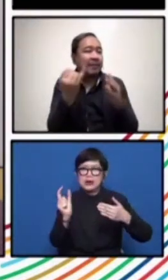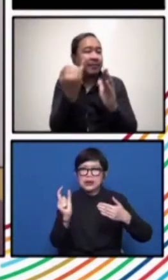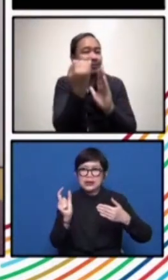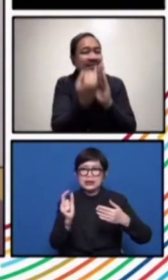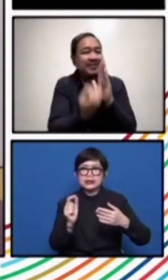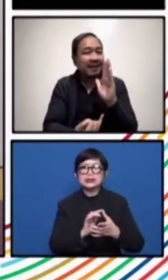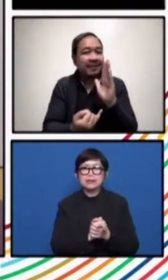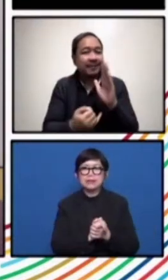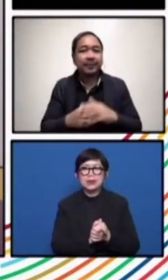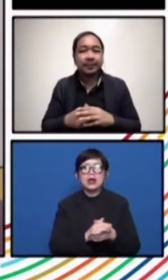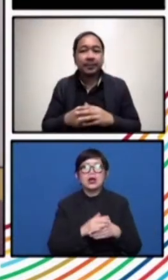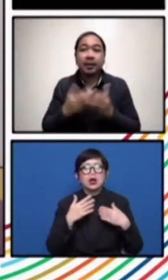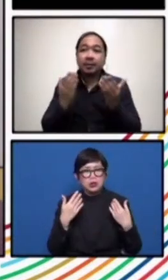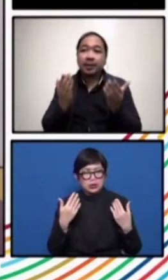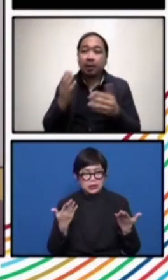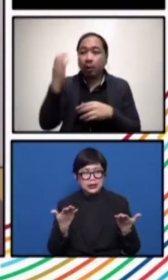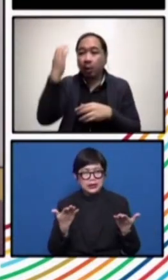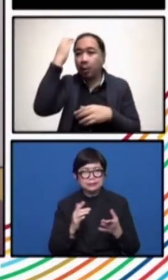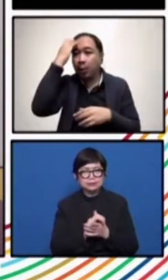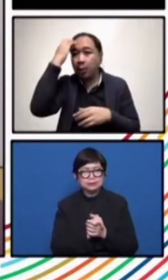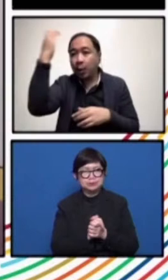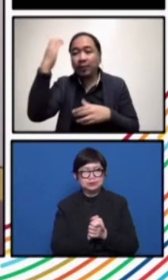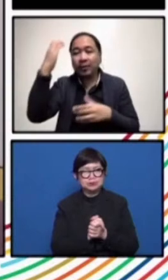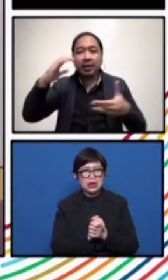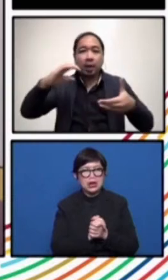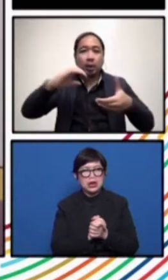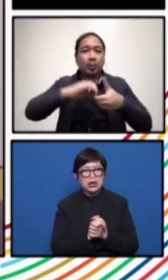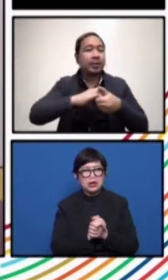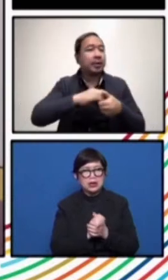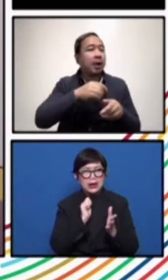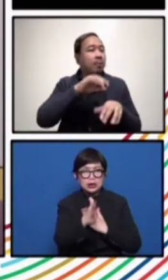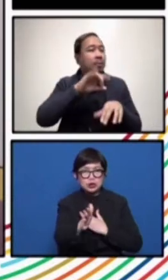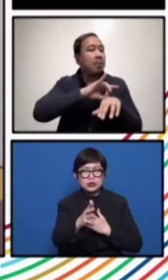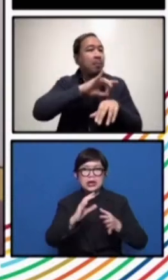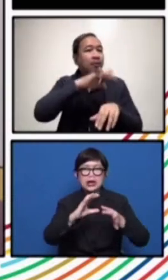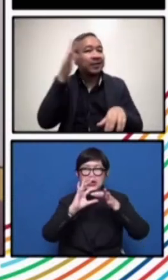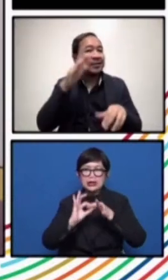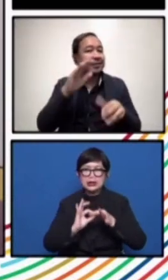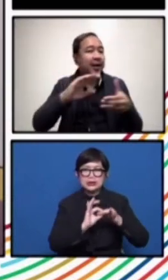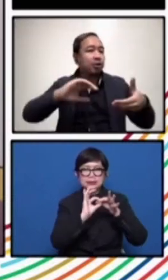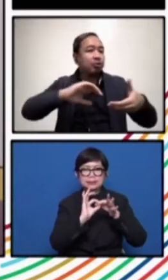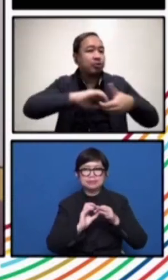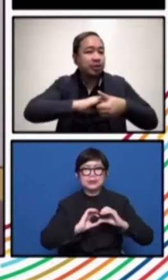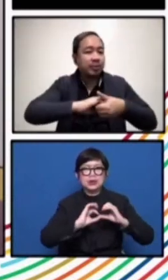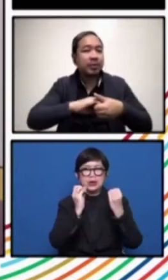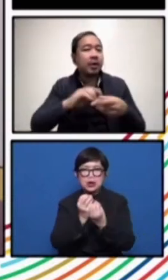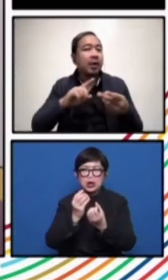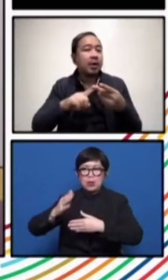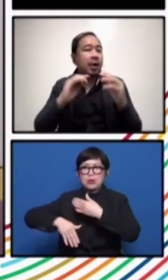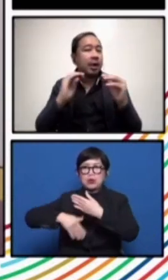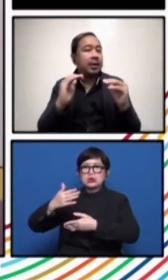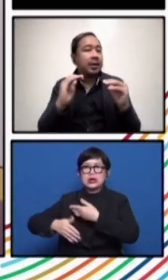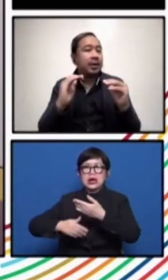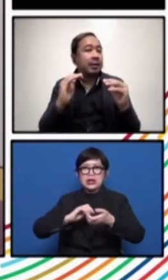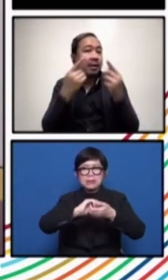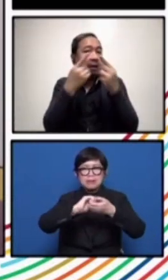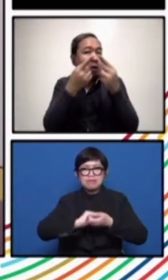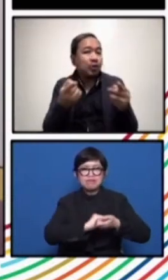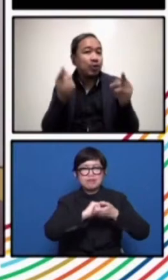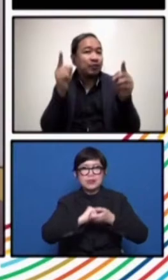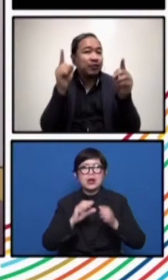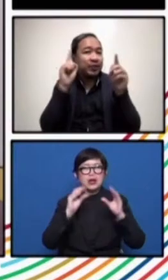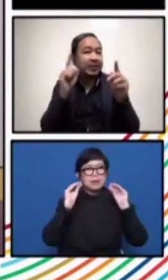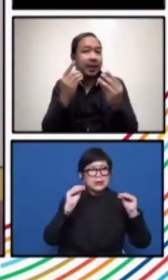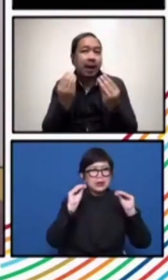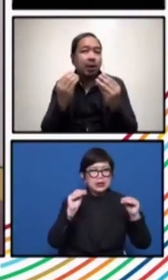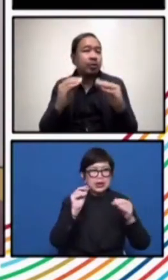started to forge government collaboration with professional associations private sectors as well as high education institutions for providing courses